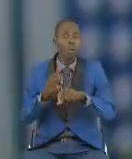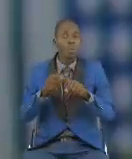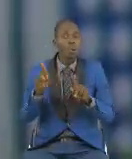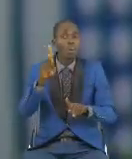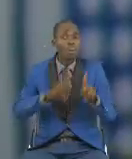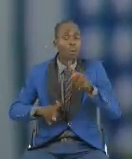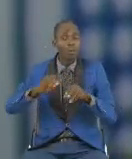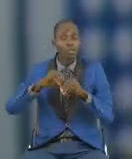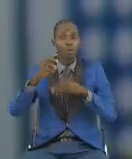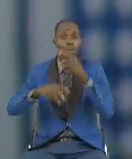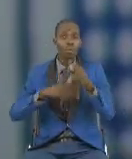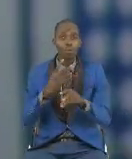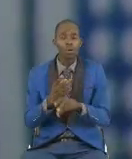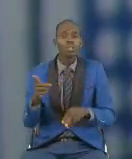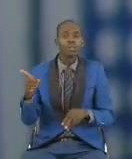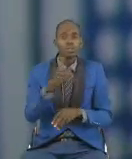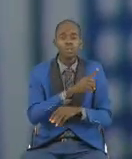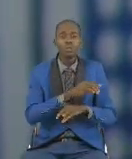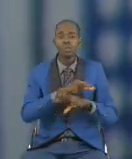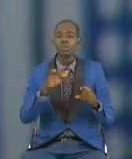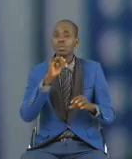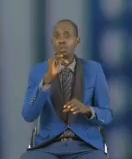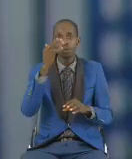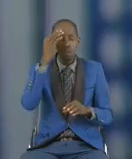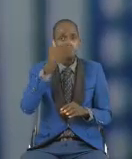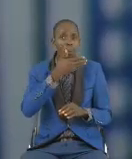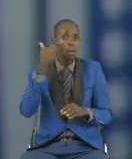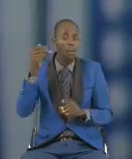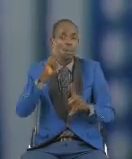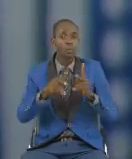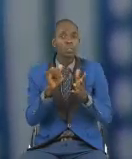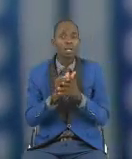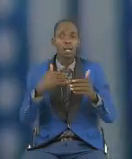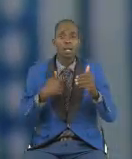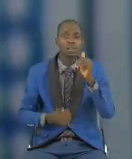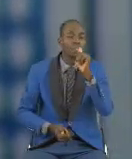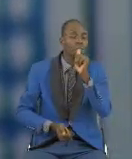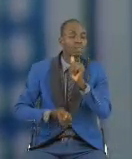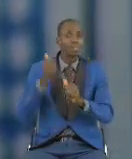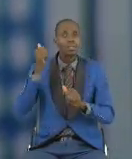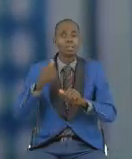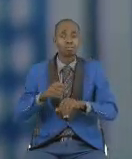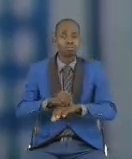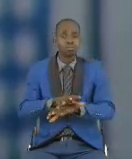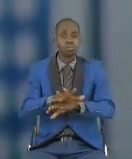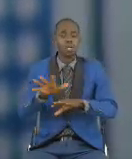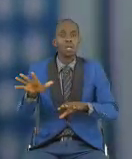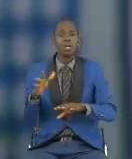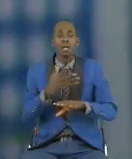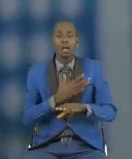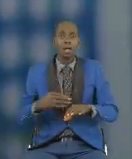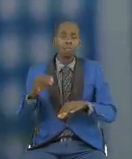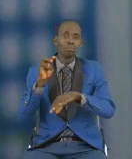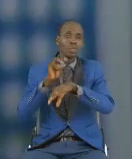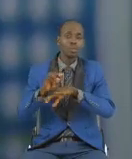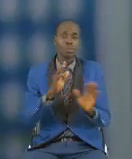no better. The people that have the greatest and the highest impact and ministry, preparing people for